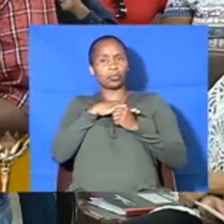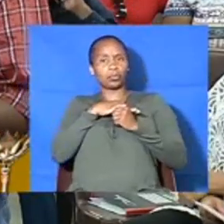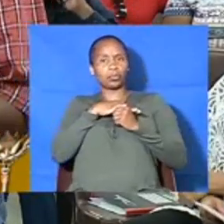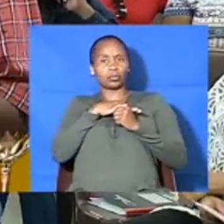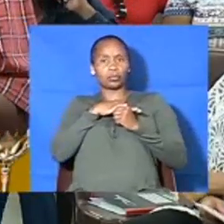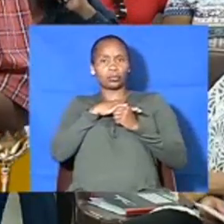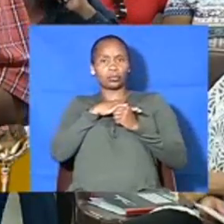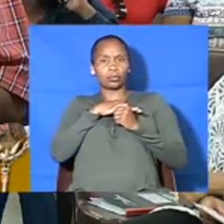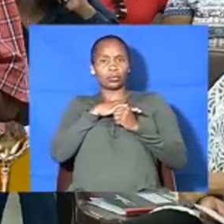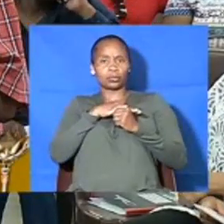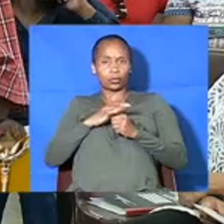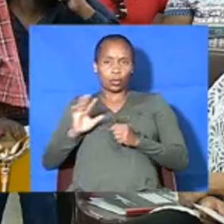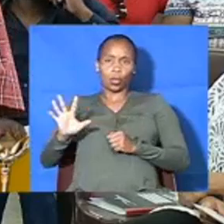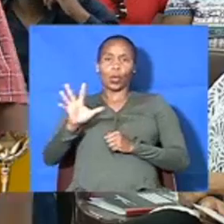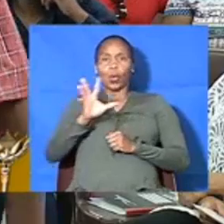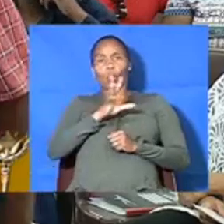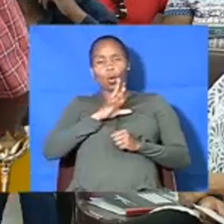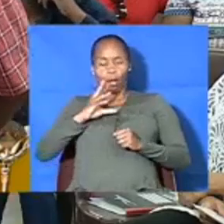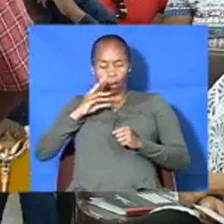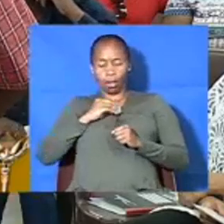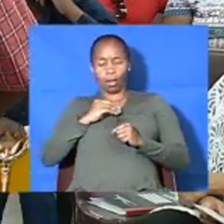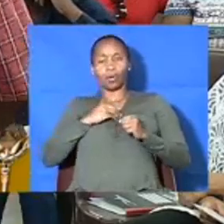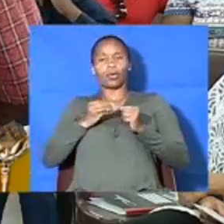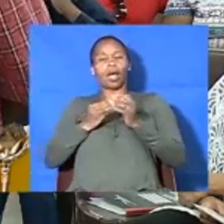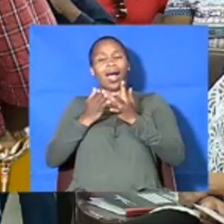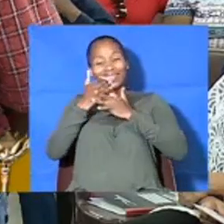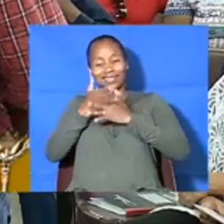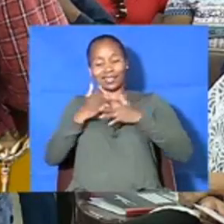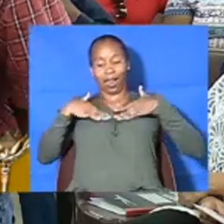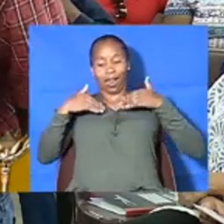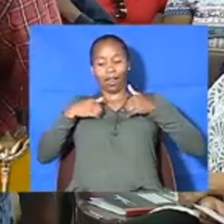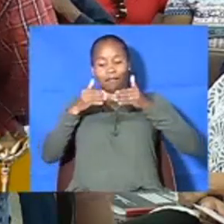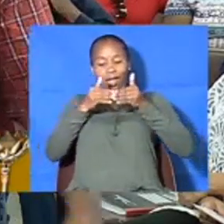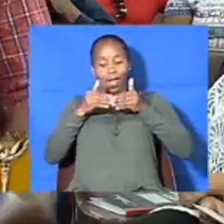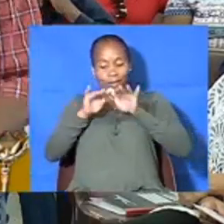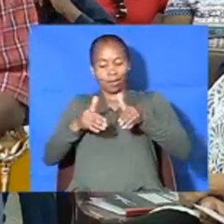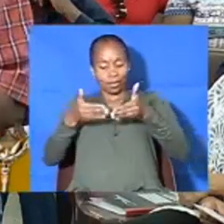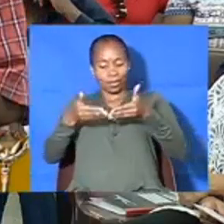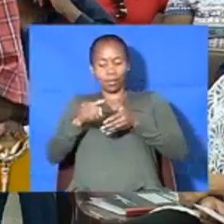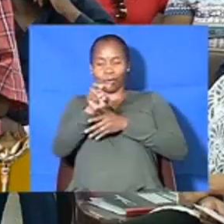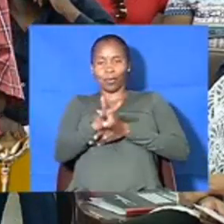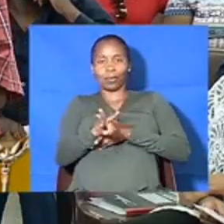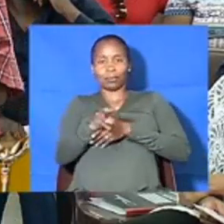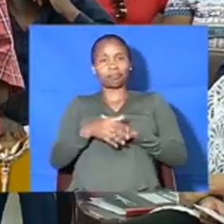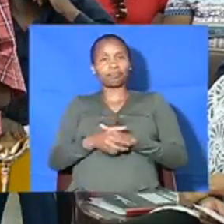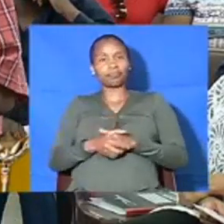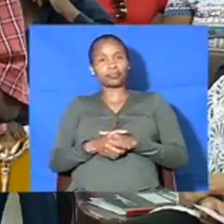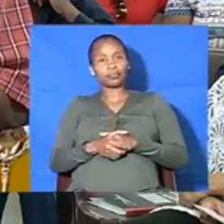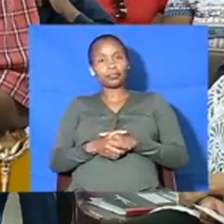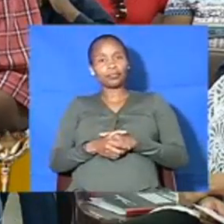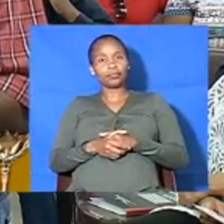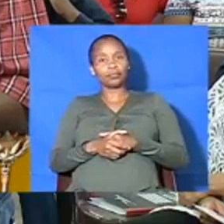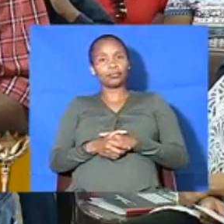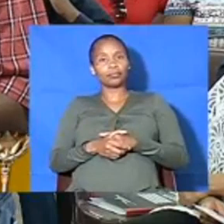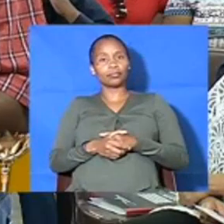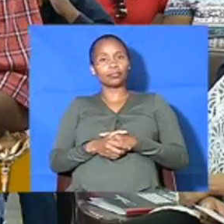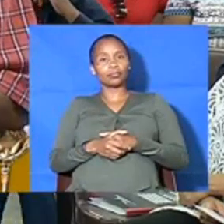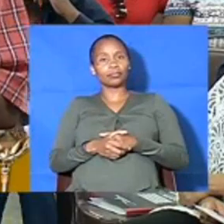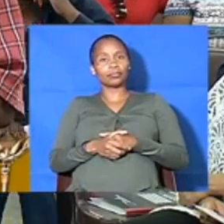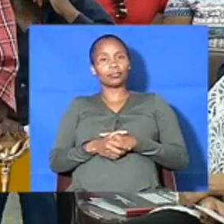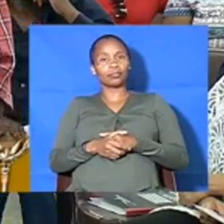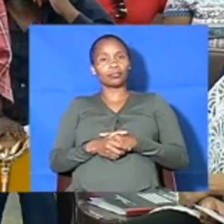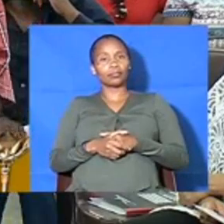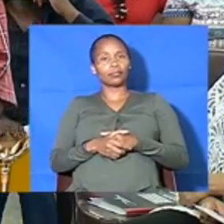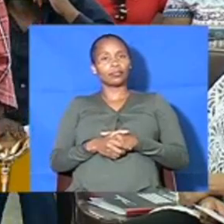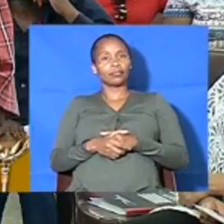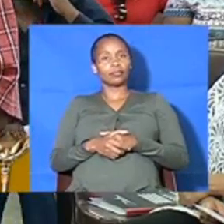ba sabelegi ba belega. Some could not give birth, but they can give birth now. Ba gona le botlhatse re na le bona he nga ba parliament e ka ba